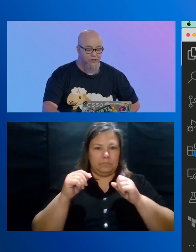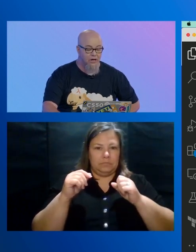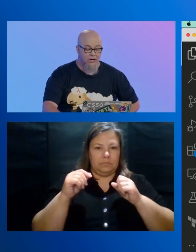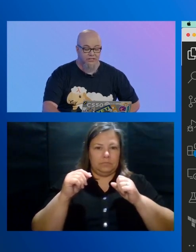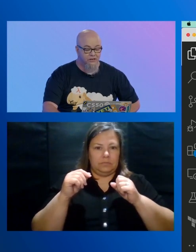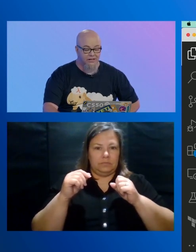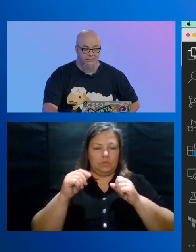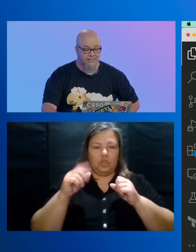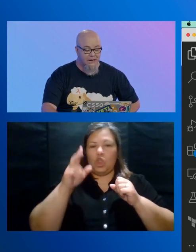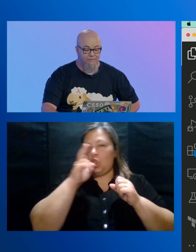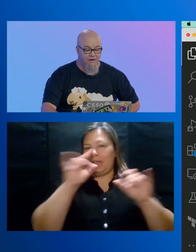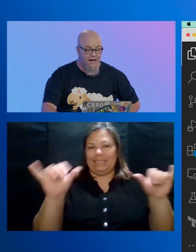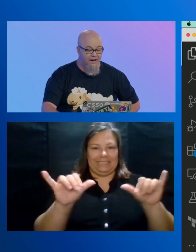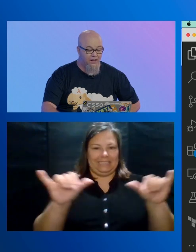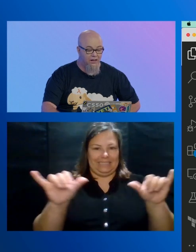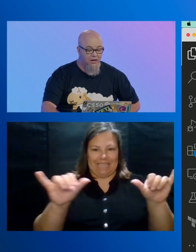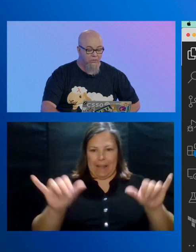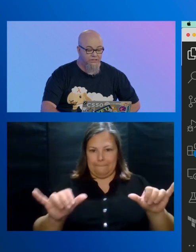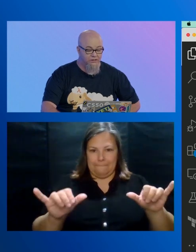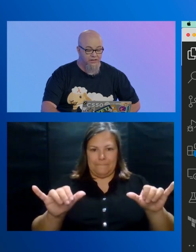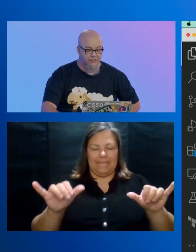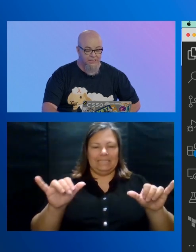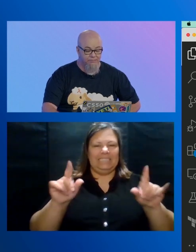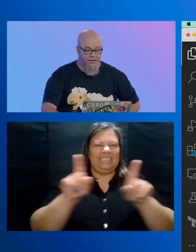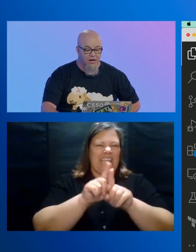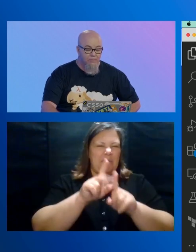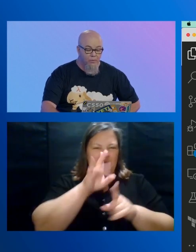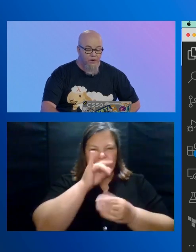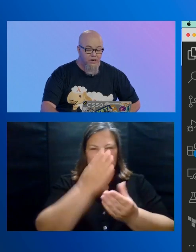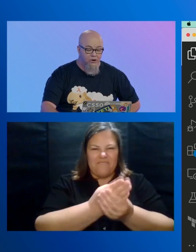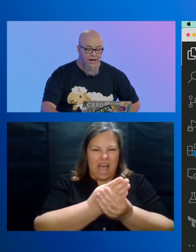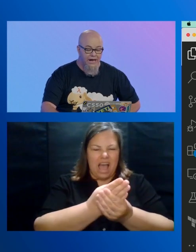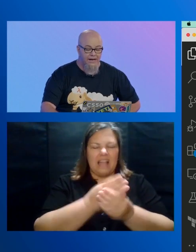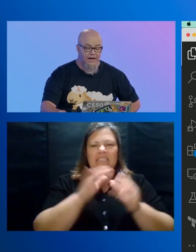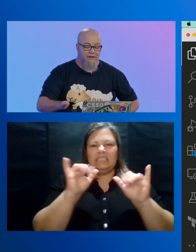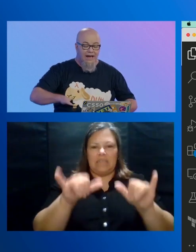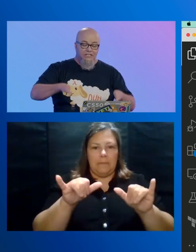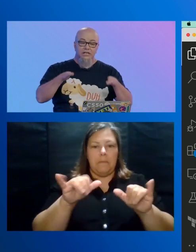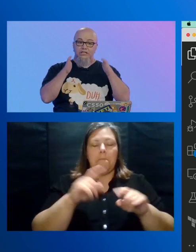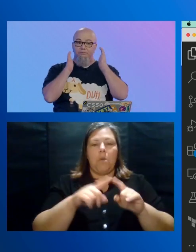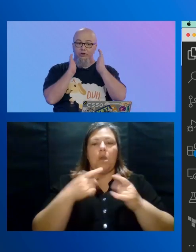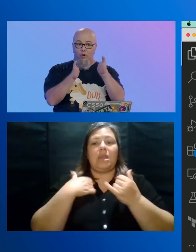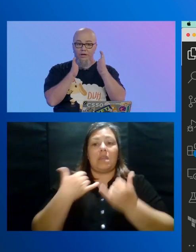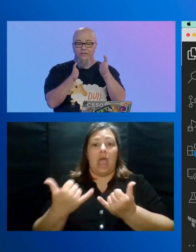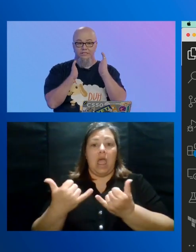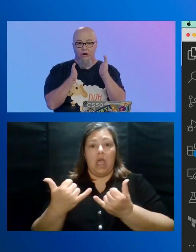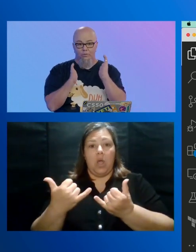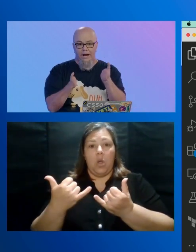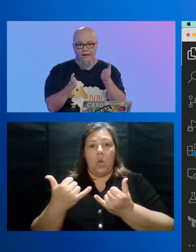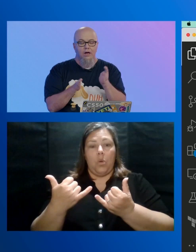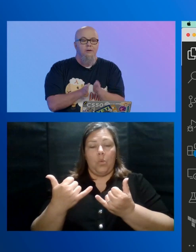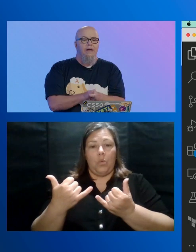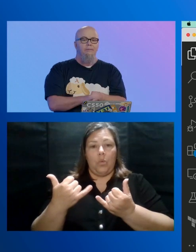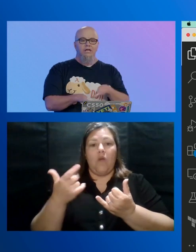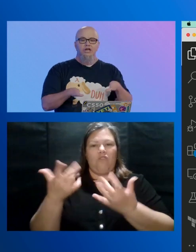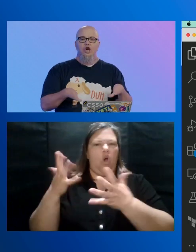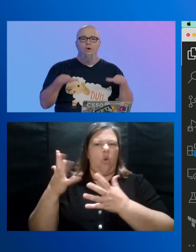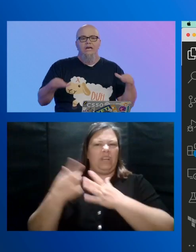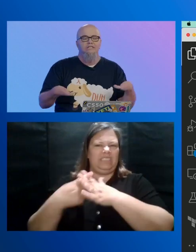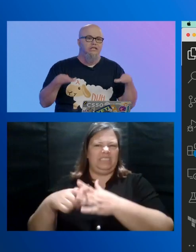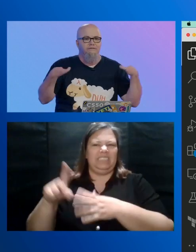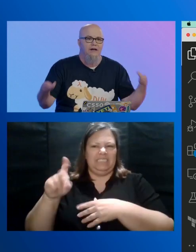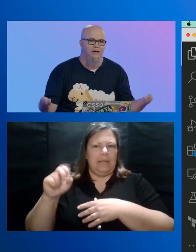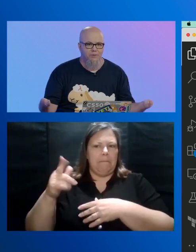anything to it. Still got the same file. We still got the template. But we're going to go ahead, and I've actually deployed this already. But I'm going to